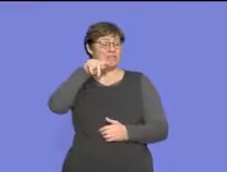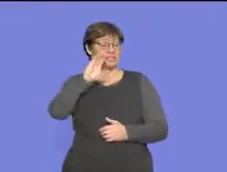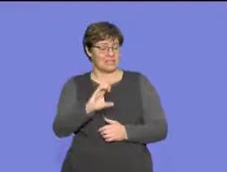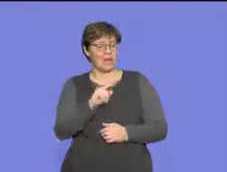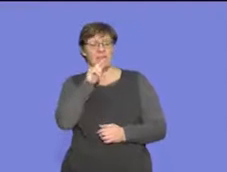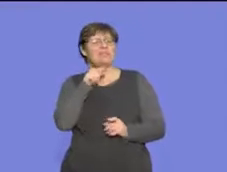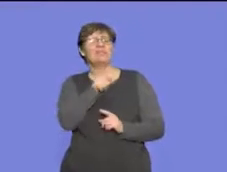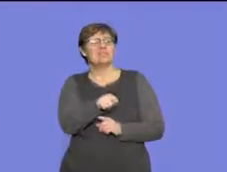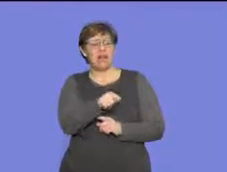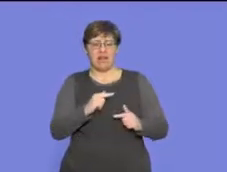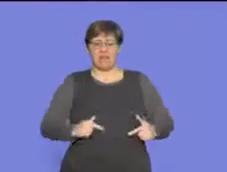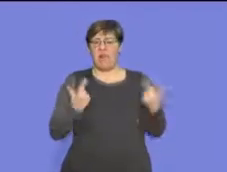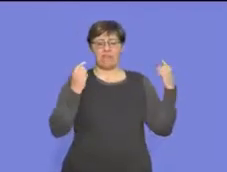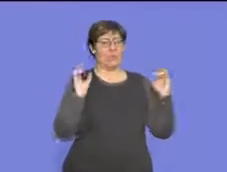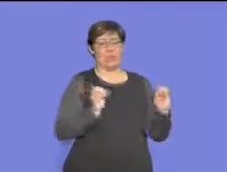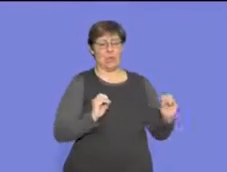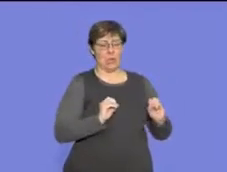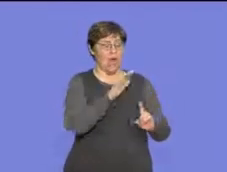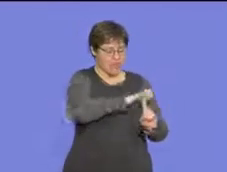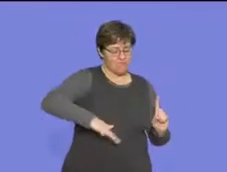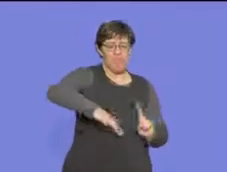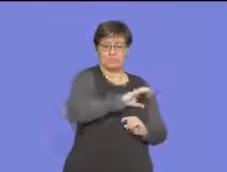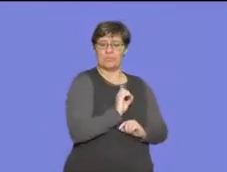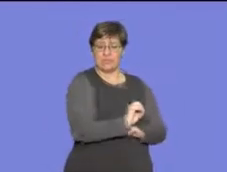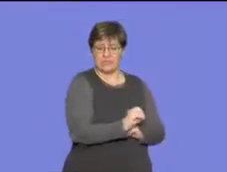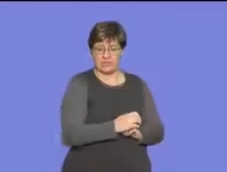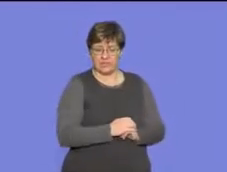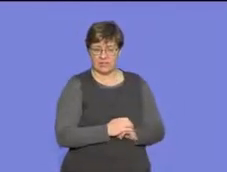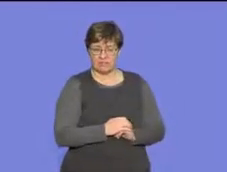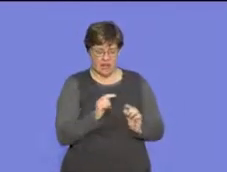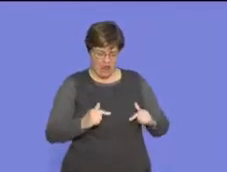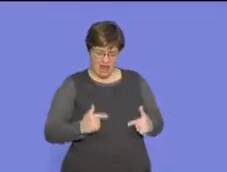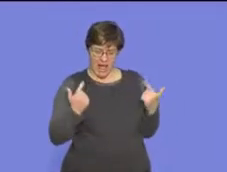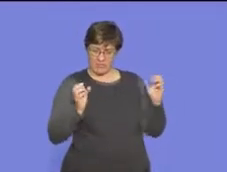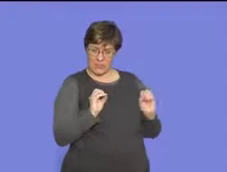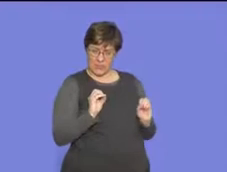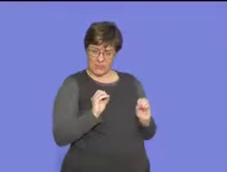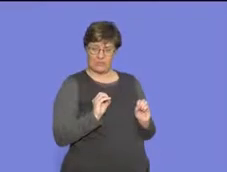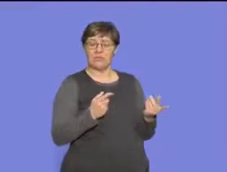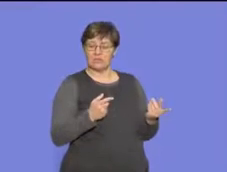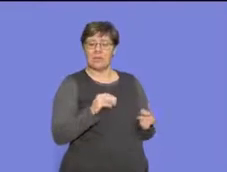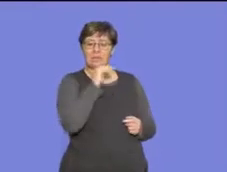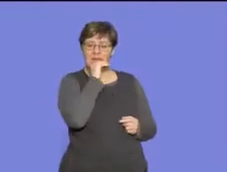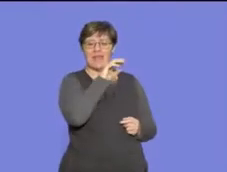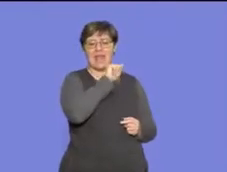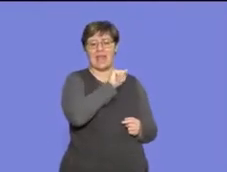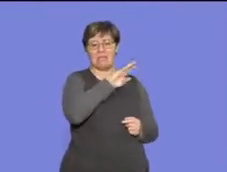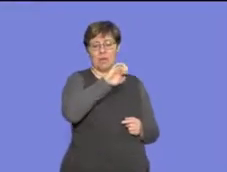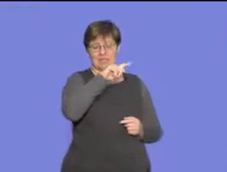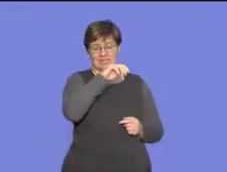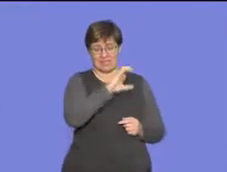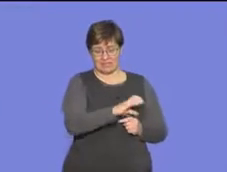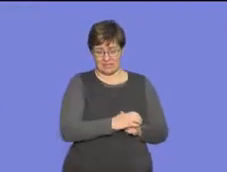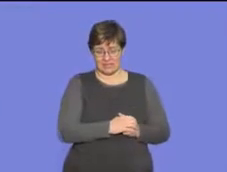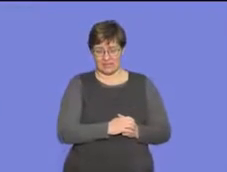components that are non-living in the environment. So when we refer to our non-living components, we refer to them as the abiotic factors.